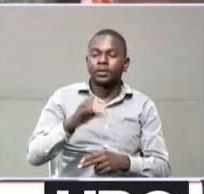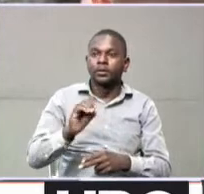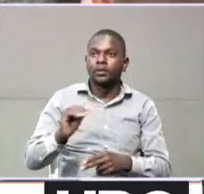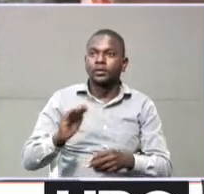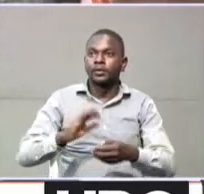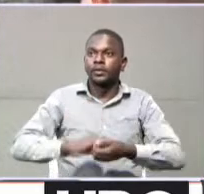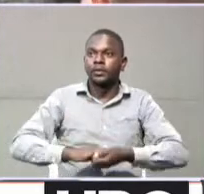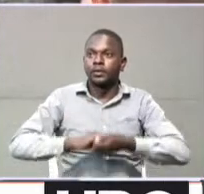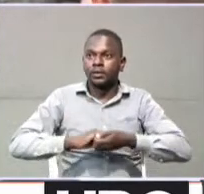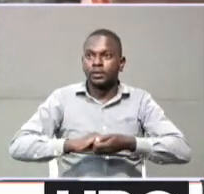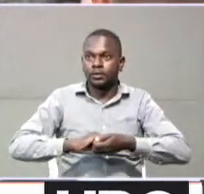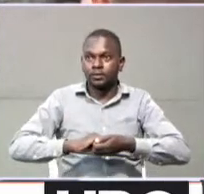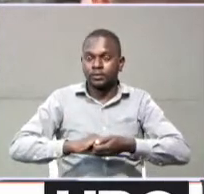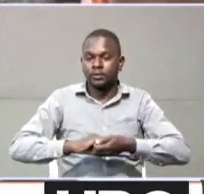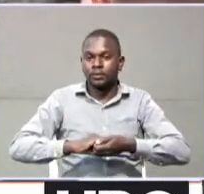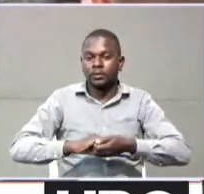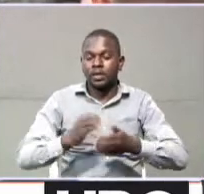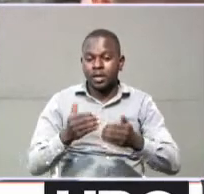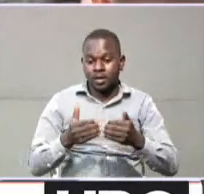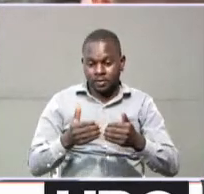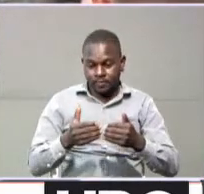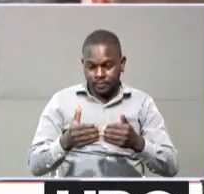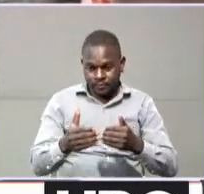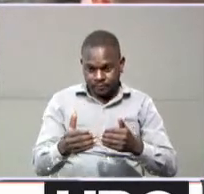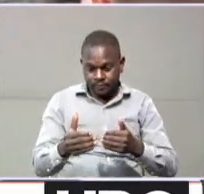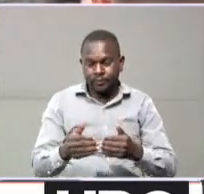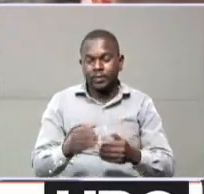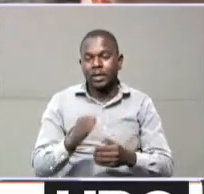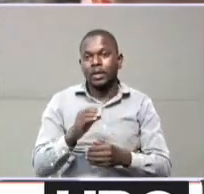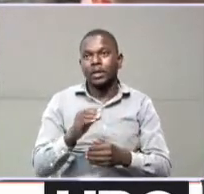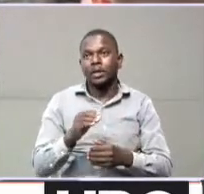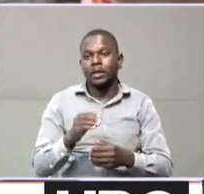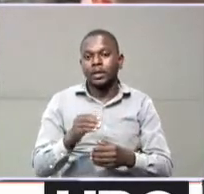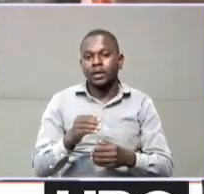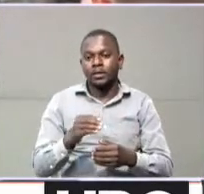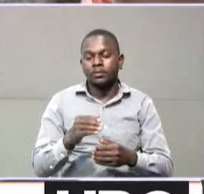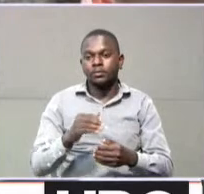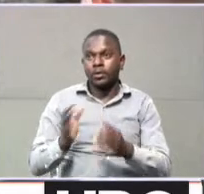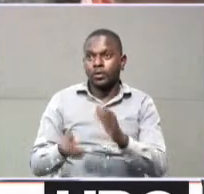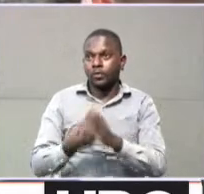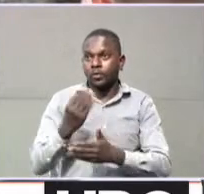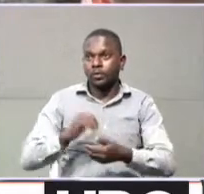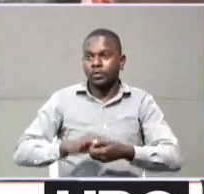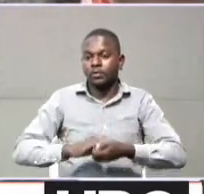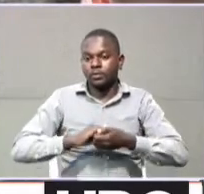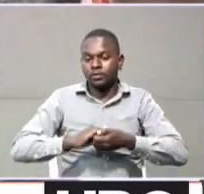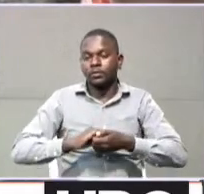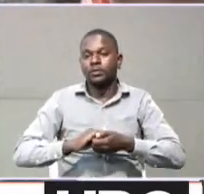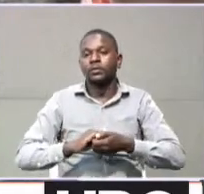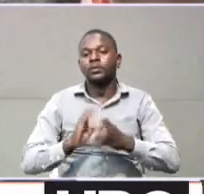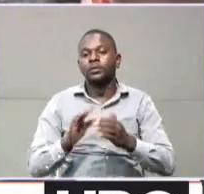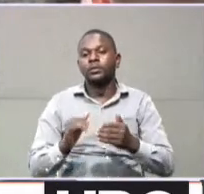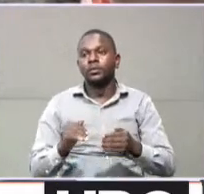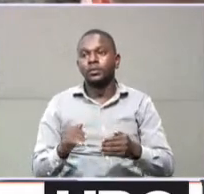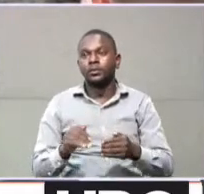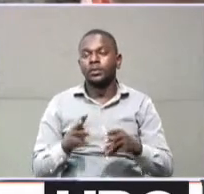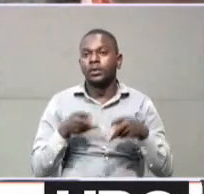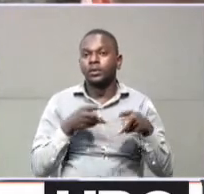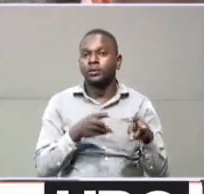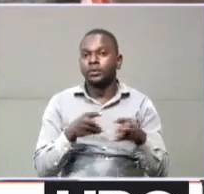circles it's related beyond that are yet to be uh formed and established on the